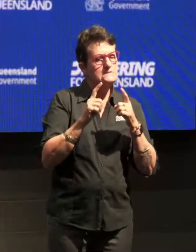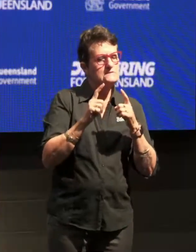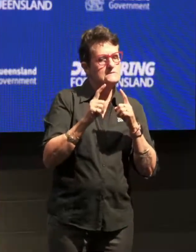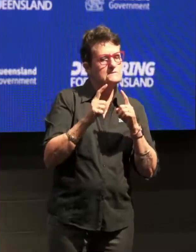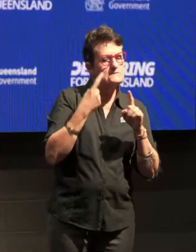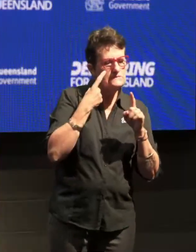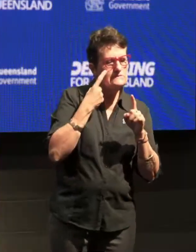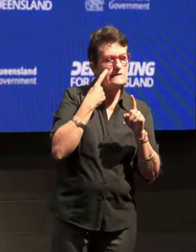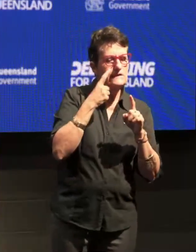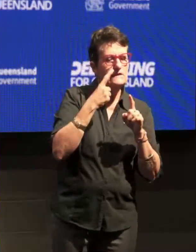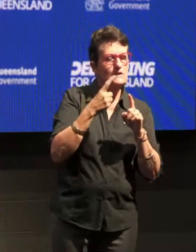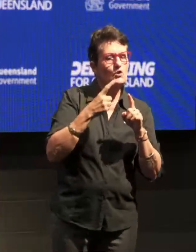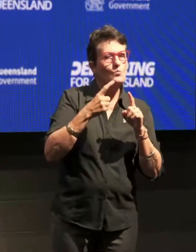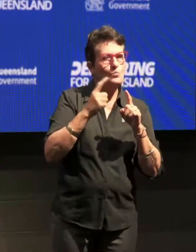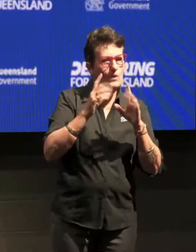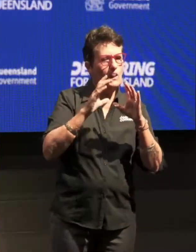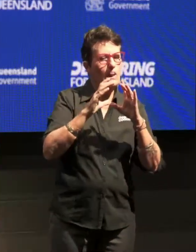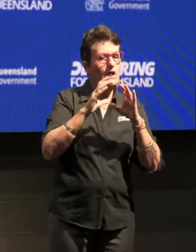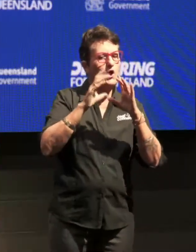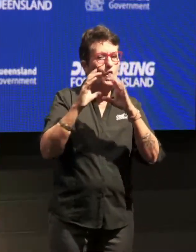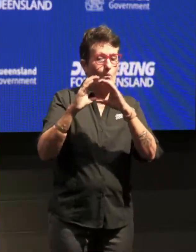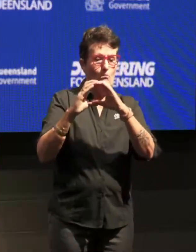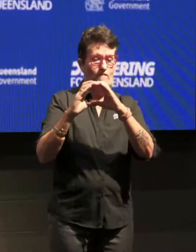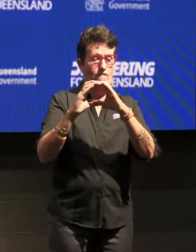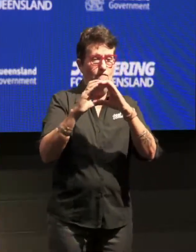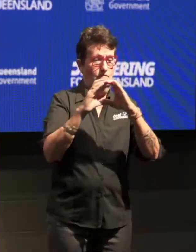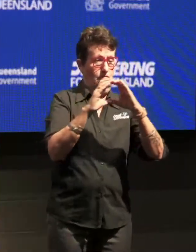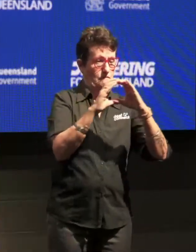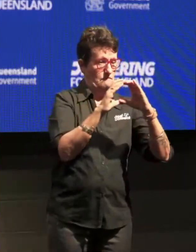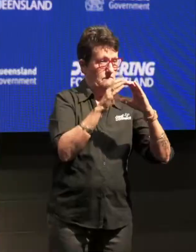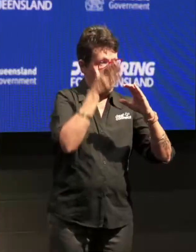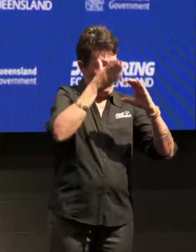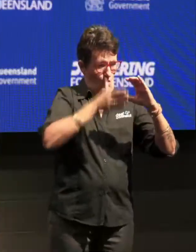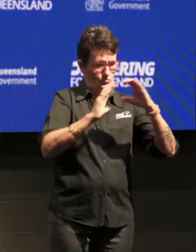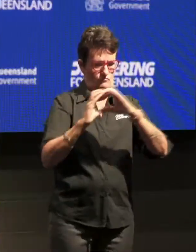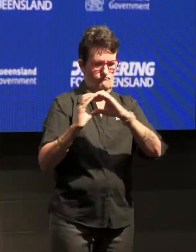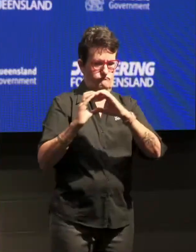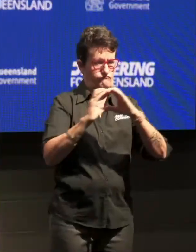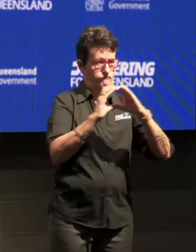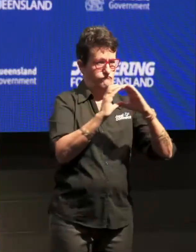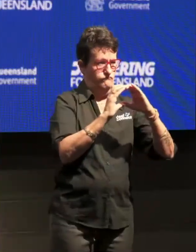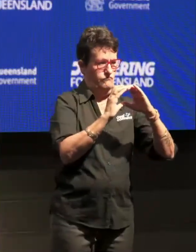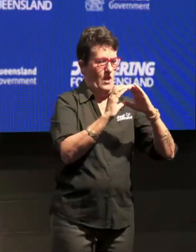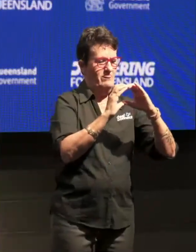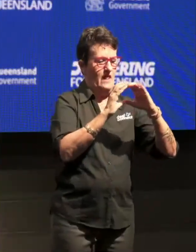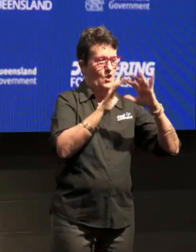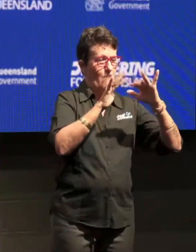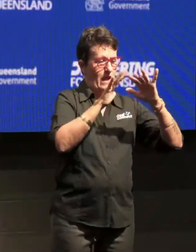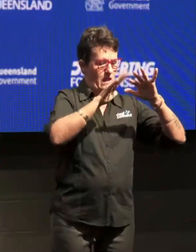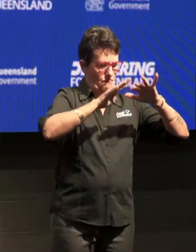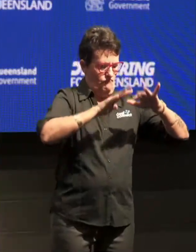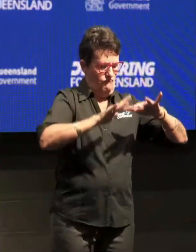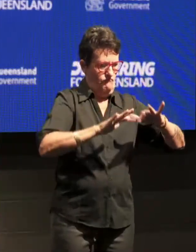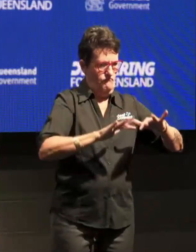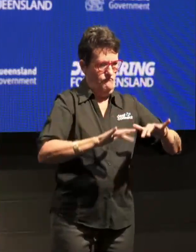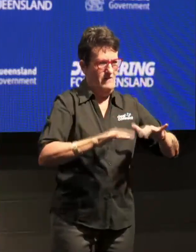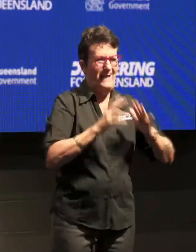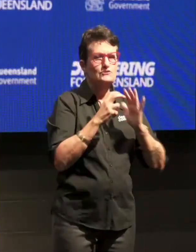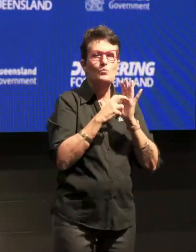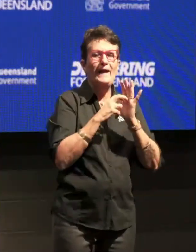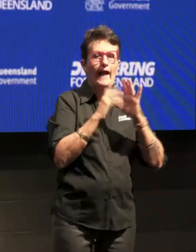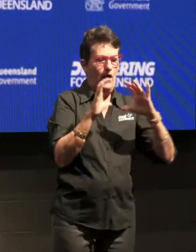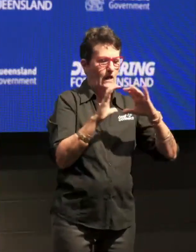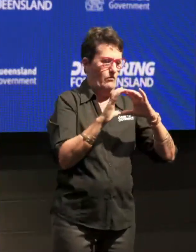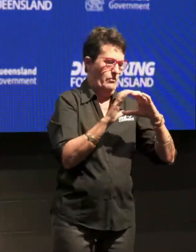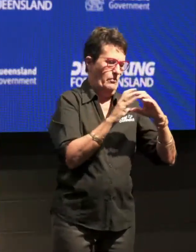the system continuing to sort of move inland as it goes across the coast, and that rainfall to sort of extend down the coast as the system weakens and